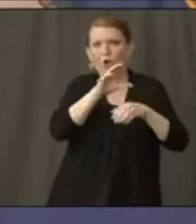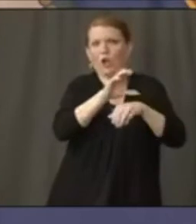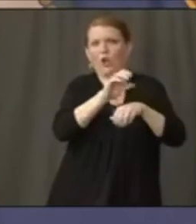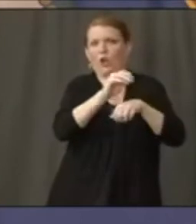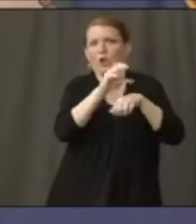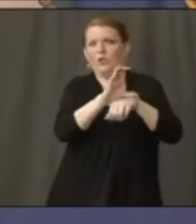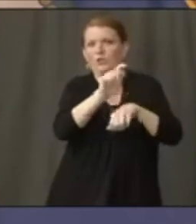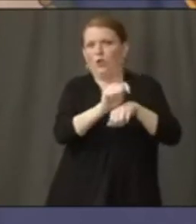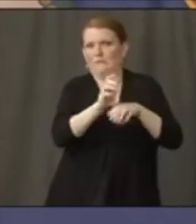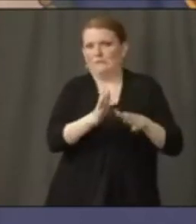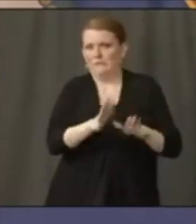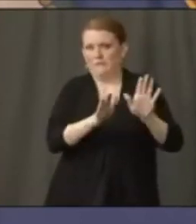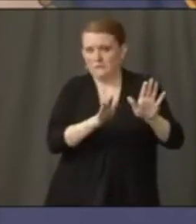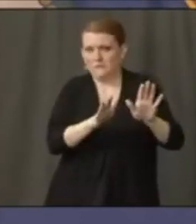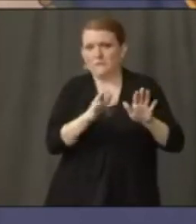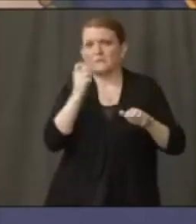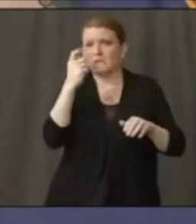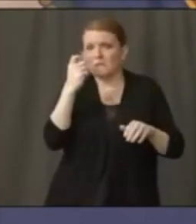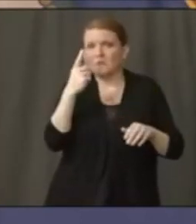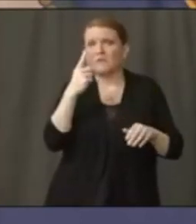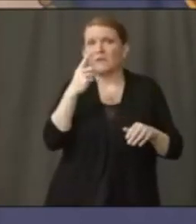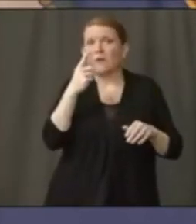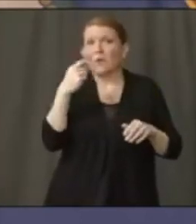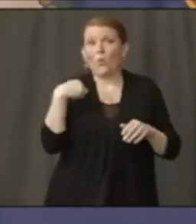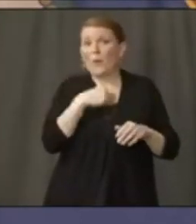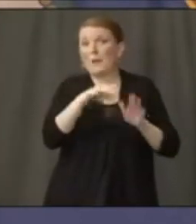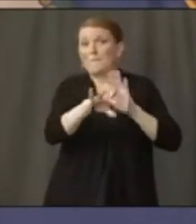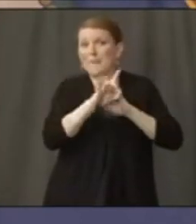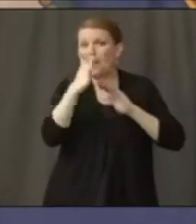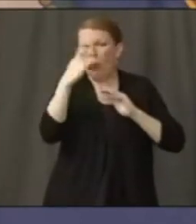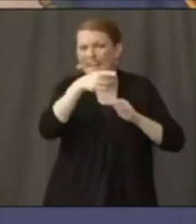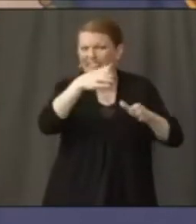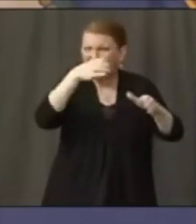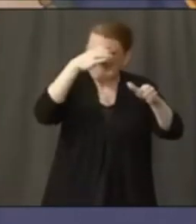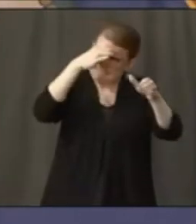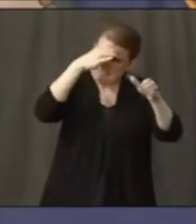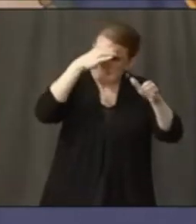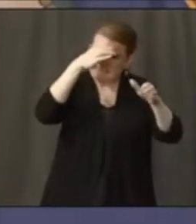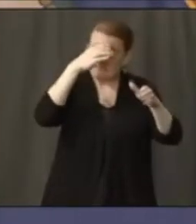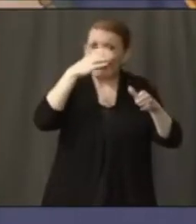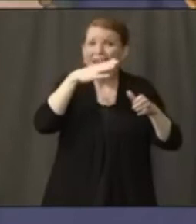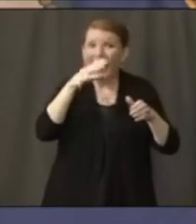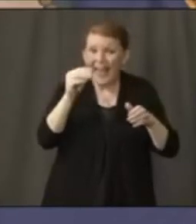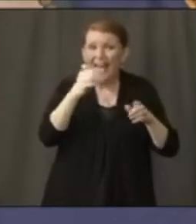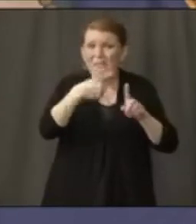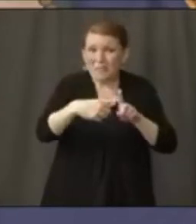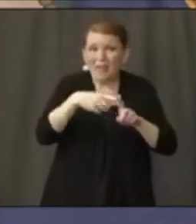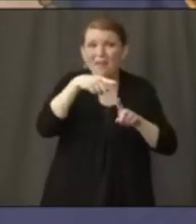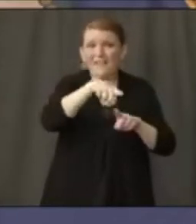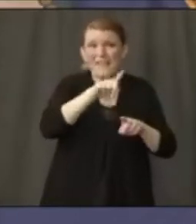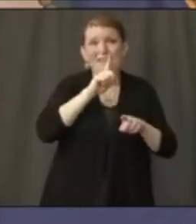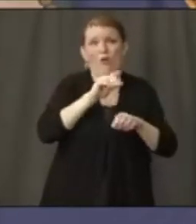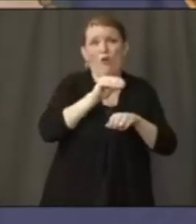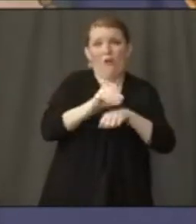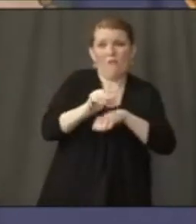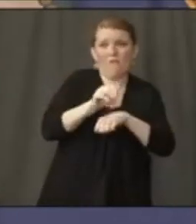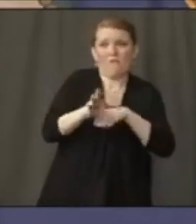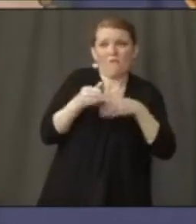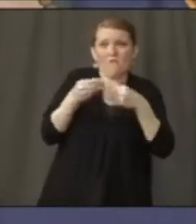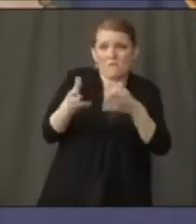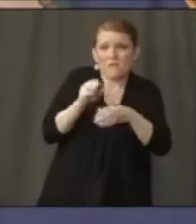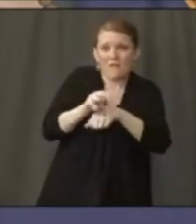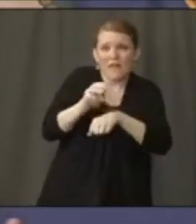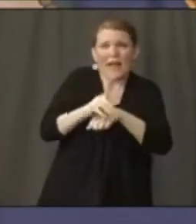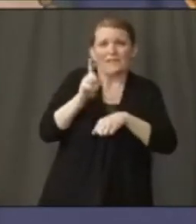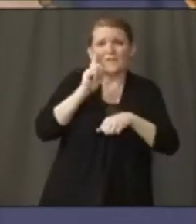Island, New York, Massachusetts. So they are the glue that helps us think about how, as a region, we're going to do this, and we can learn